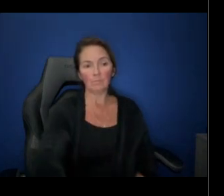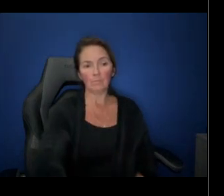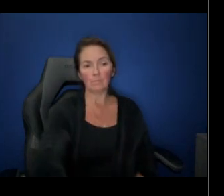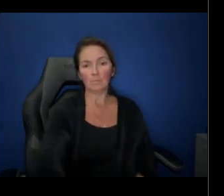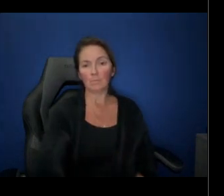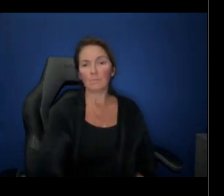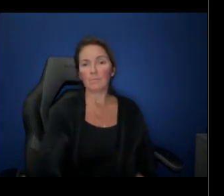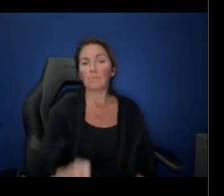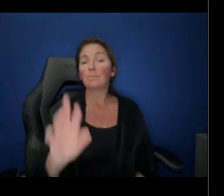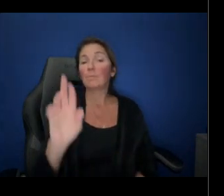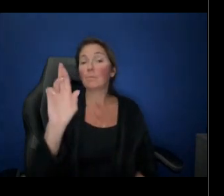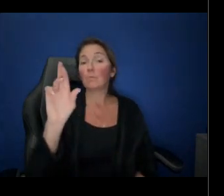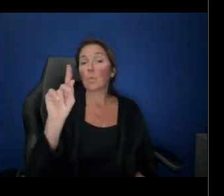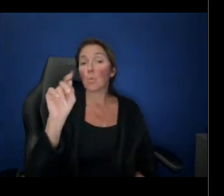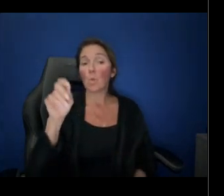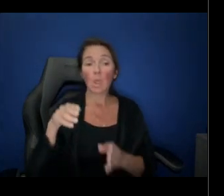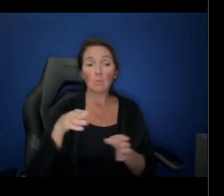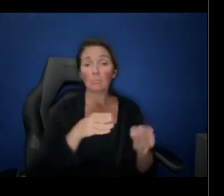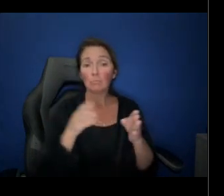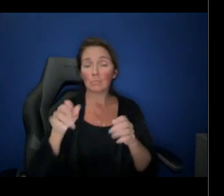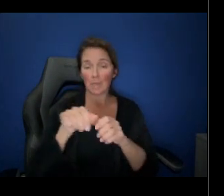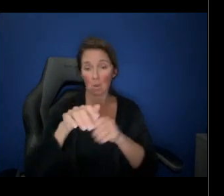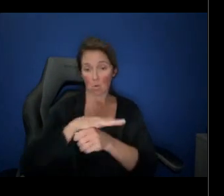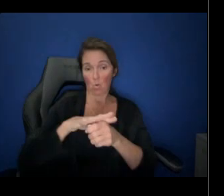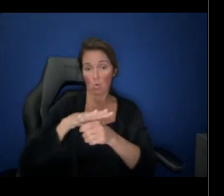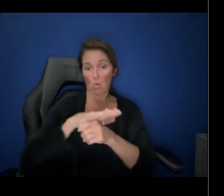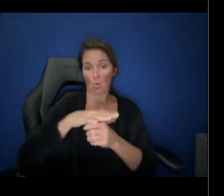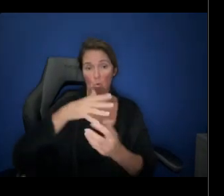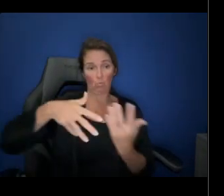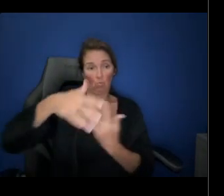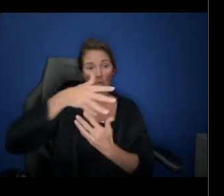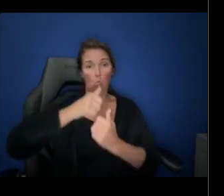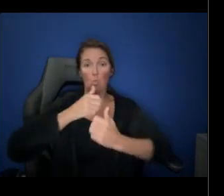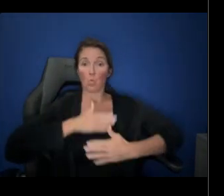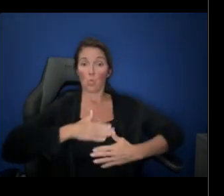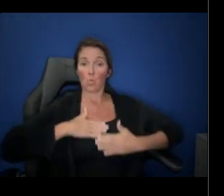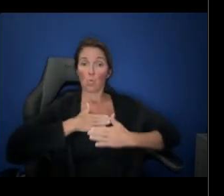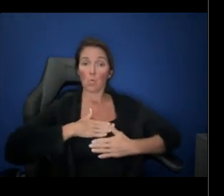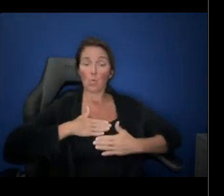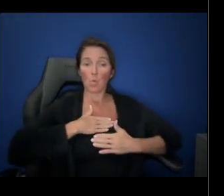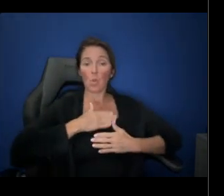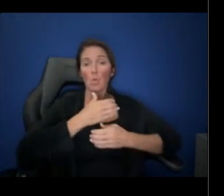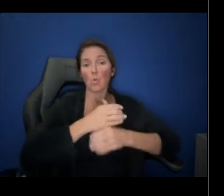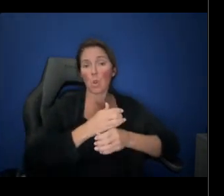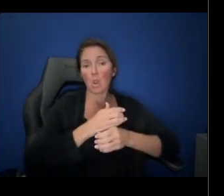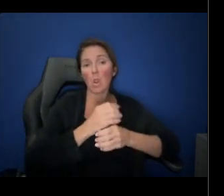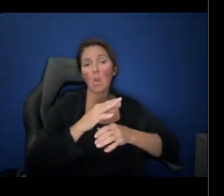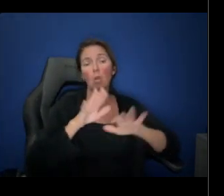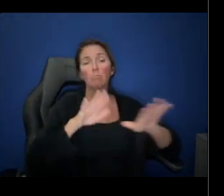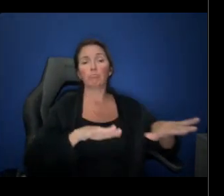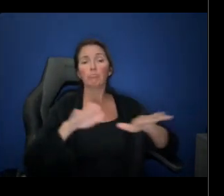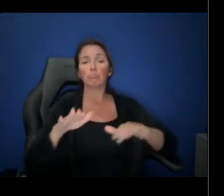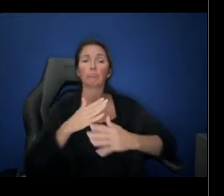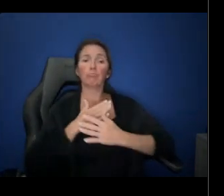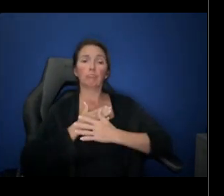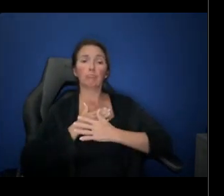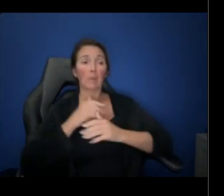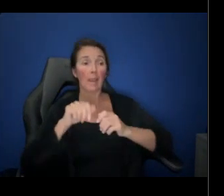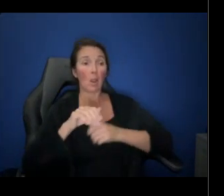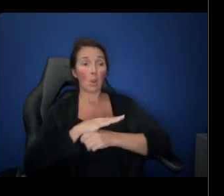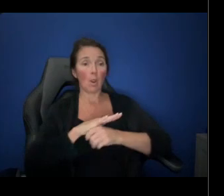The routes and areas around recreation, craft, or lounge areas must